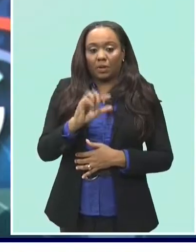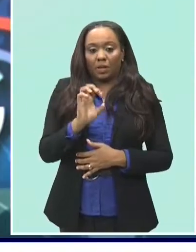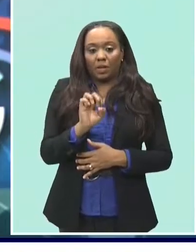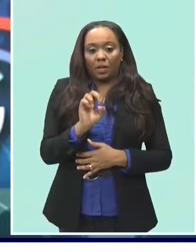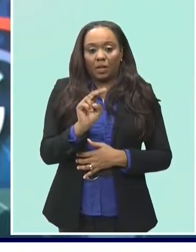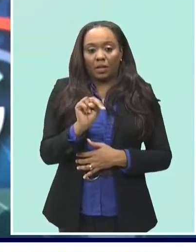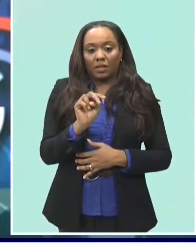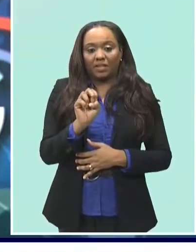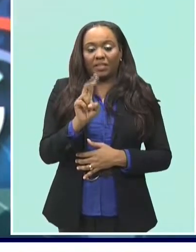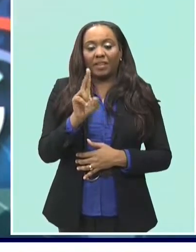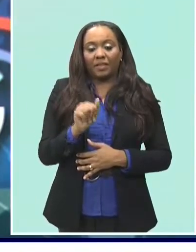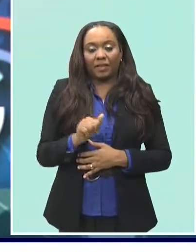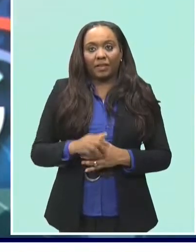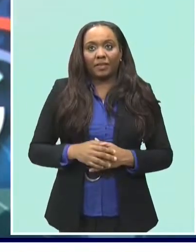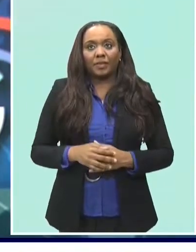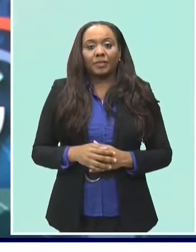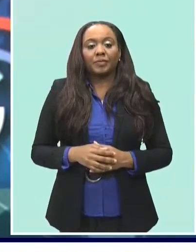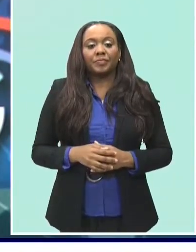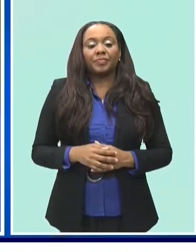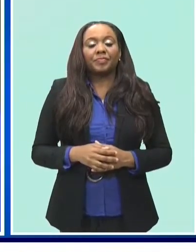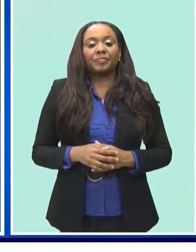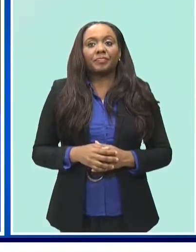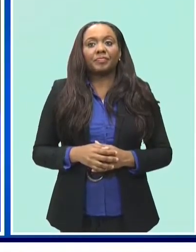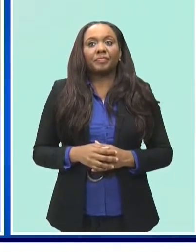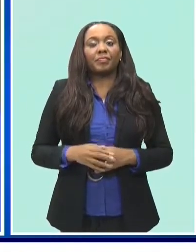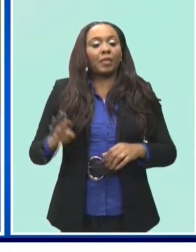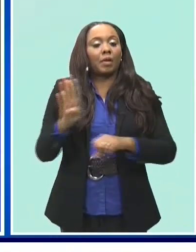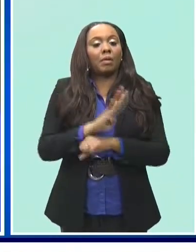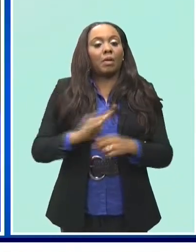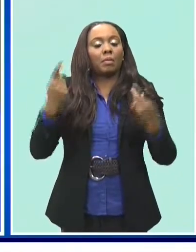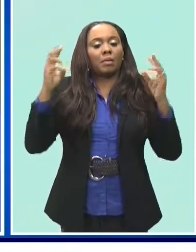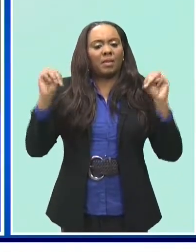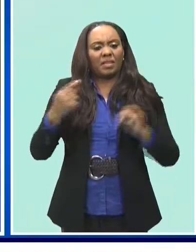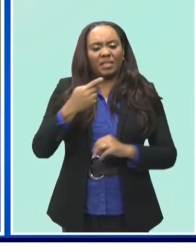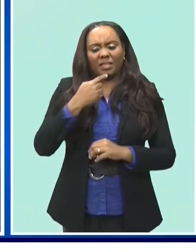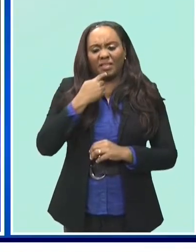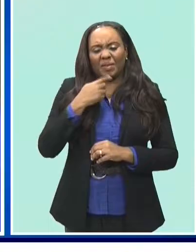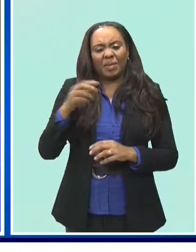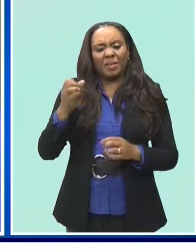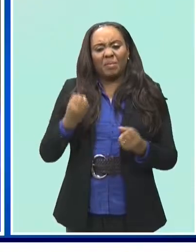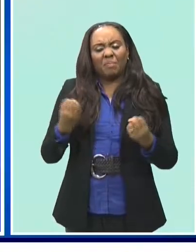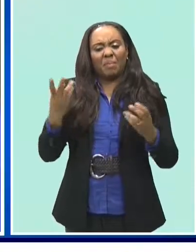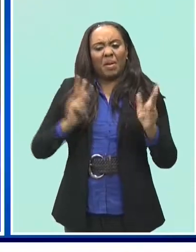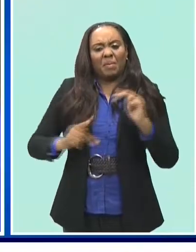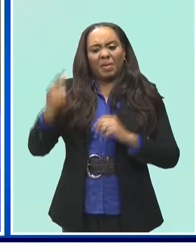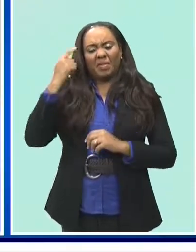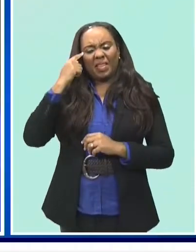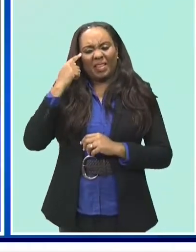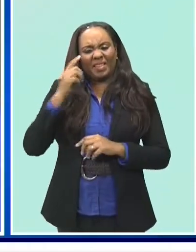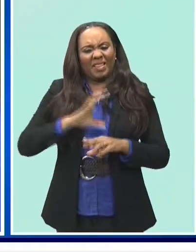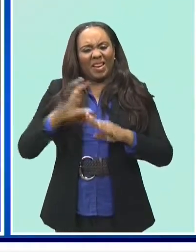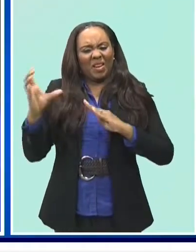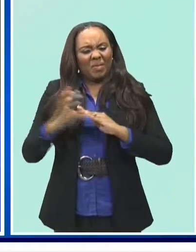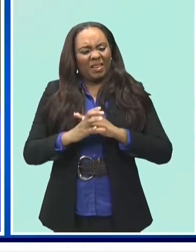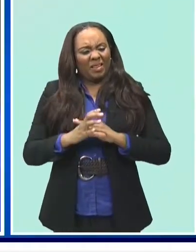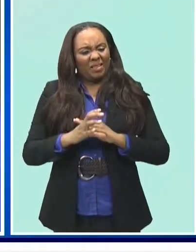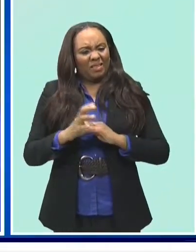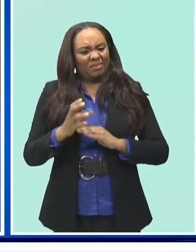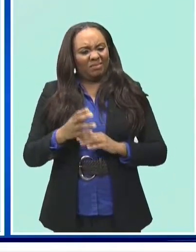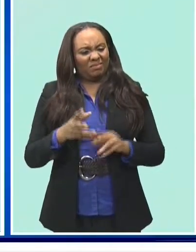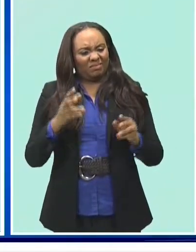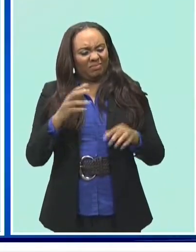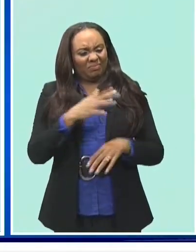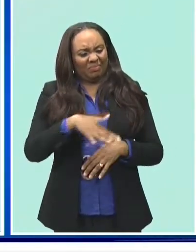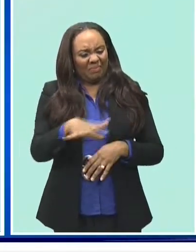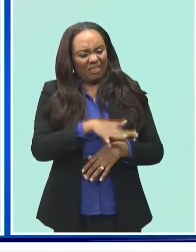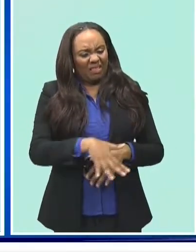the details. Prime Minister Moxley says for many the Caribbean is invisible. But she's made it clear the islands